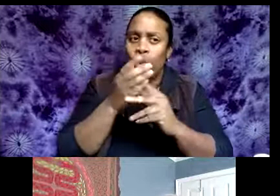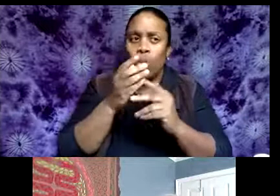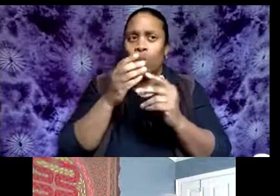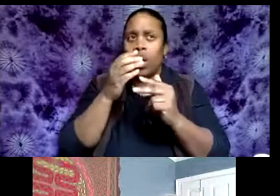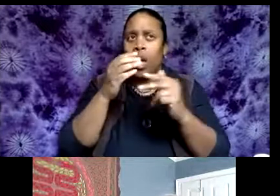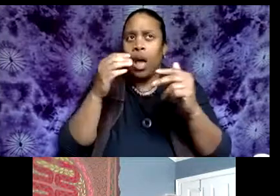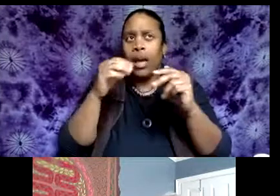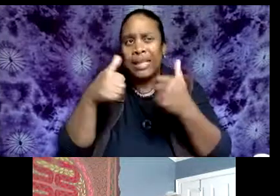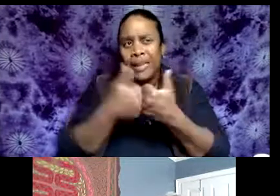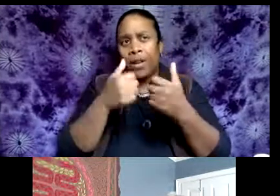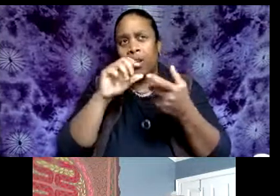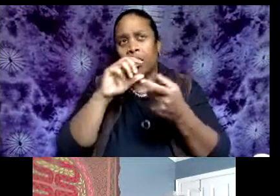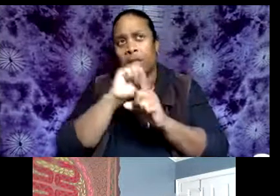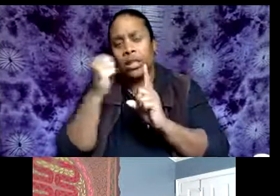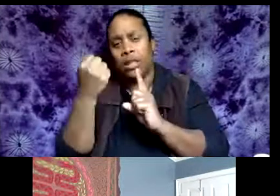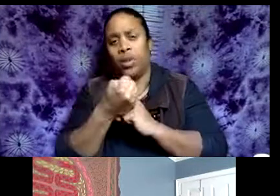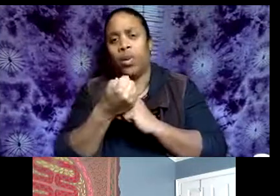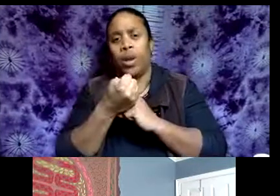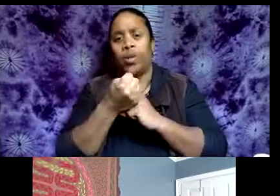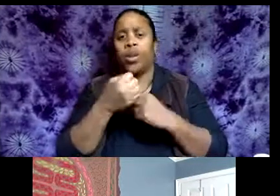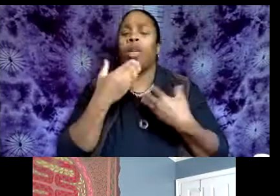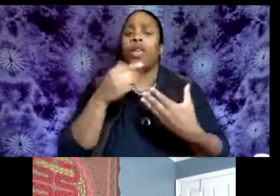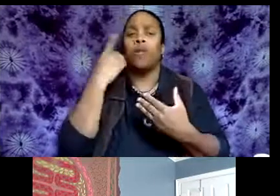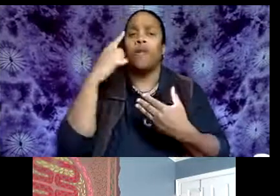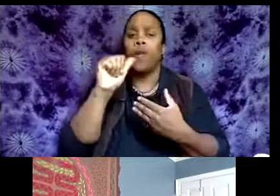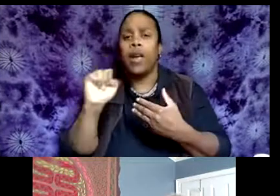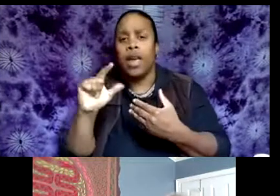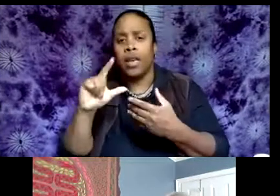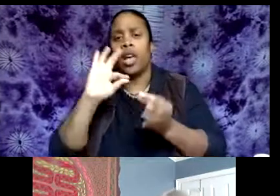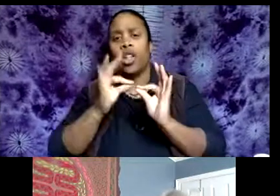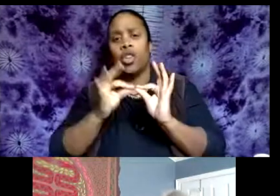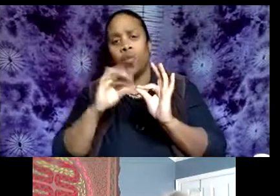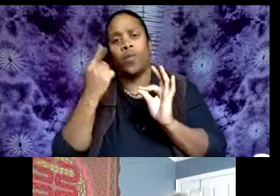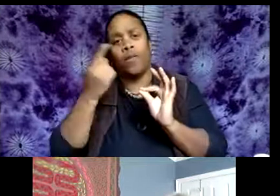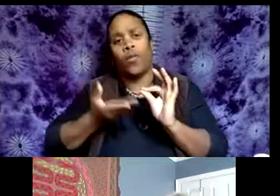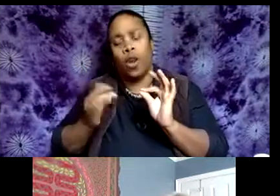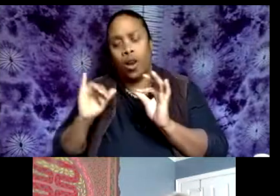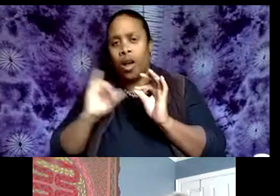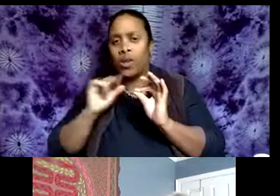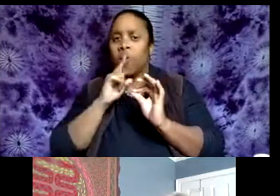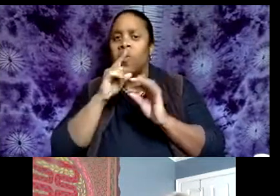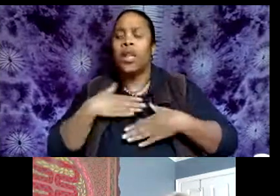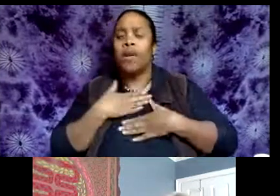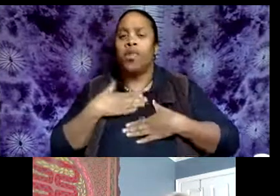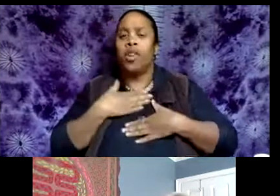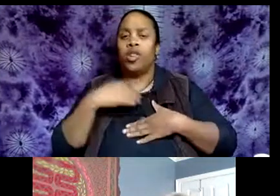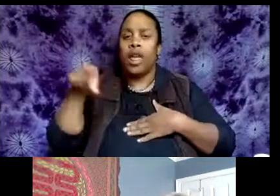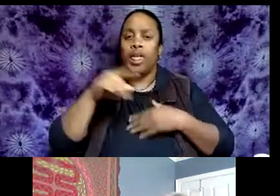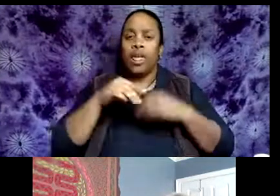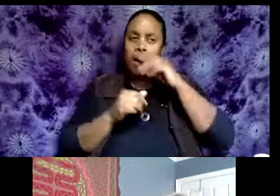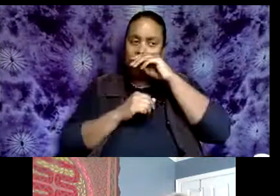thank you very much for being here. Thank you to the ASL interpreters for being here as well. I really appreciate them being here. Thank you.